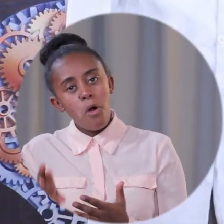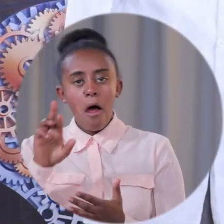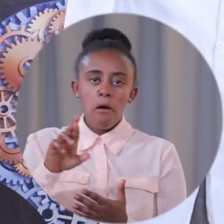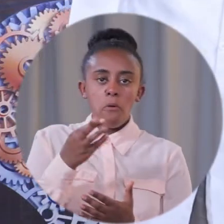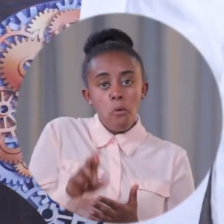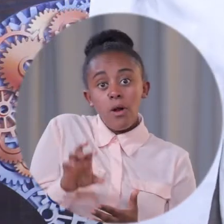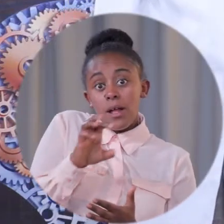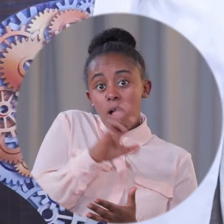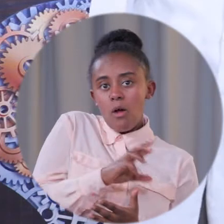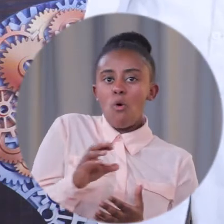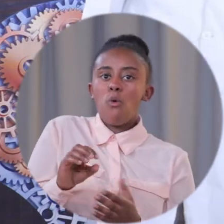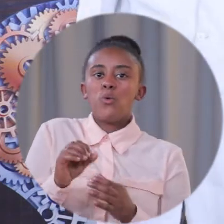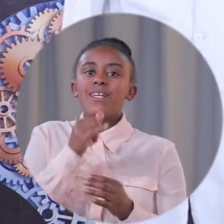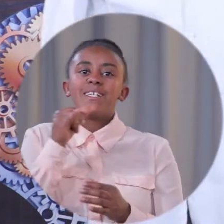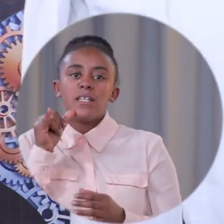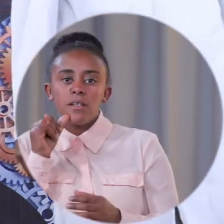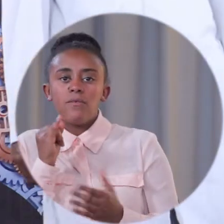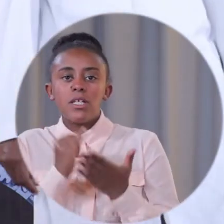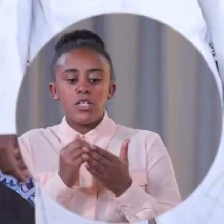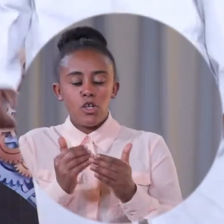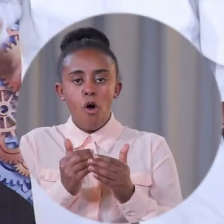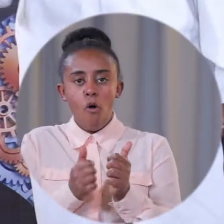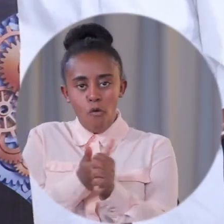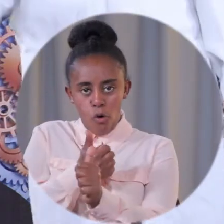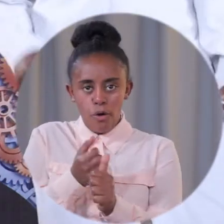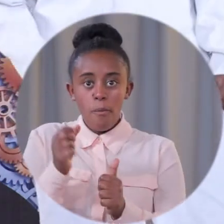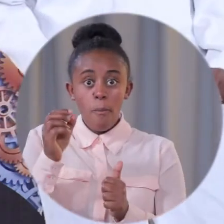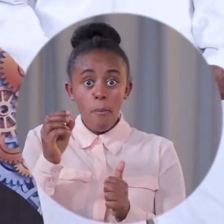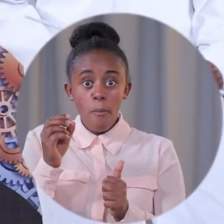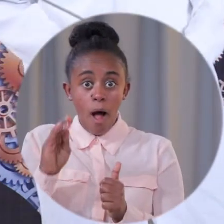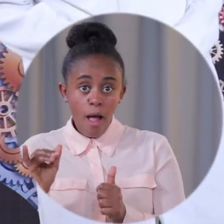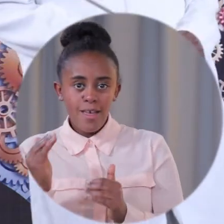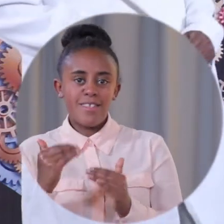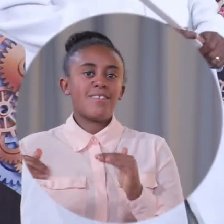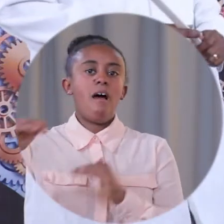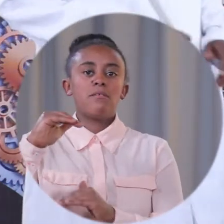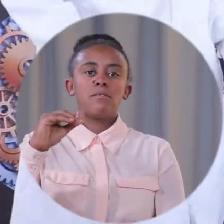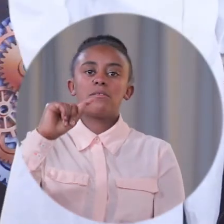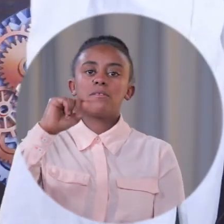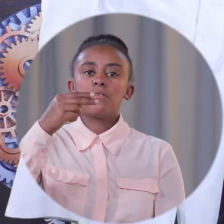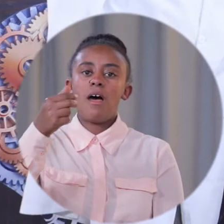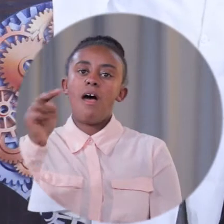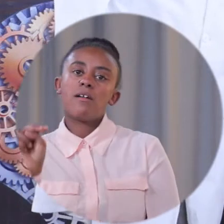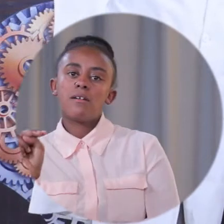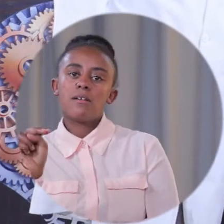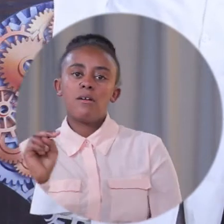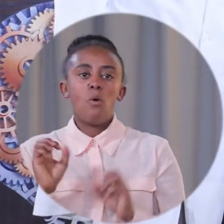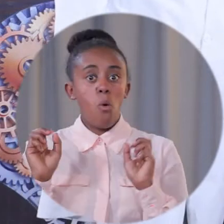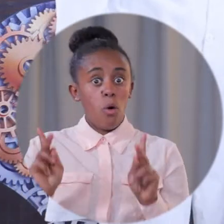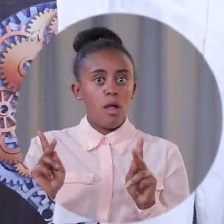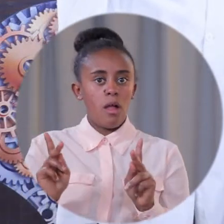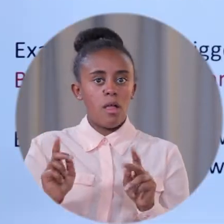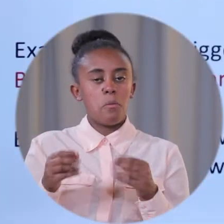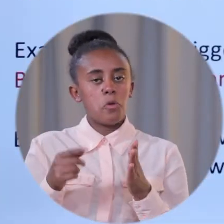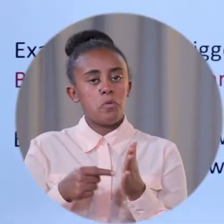are on the adjective and it is followed by than. Okay, let me give you some